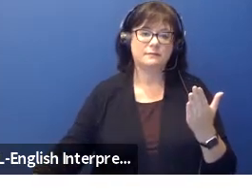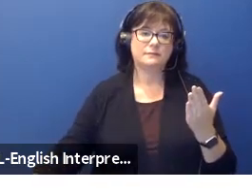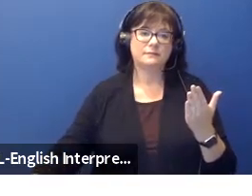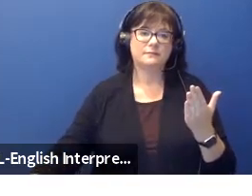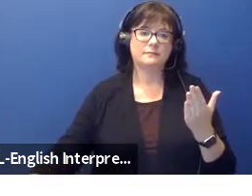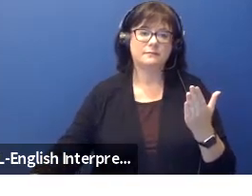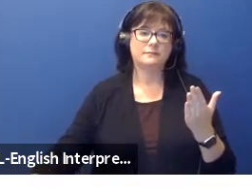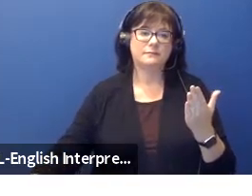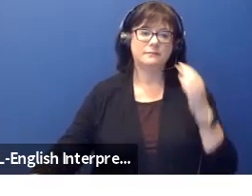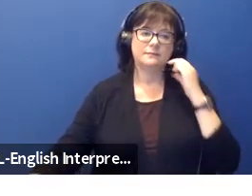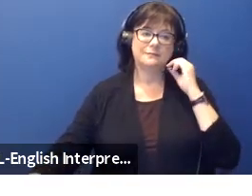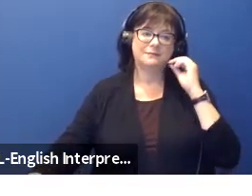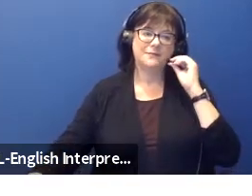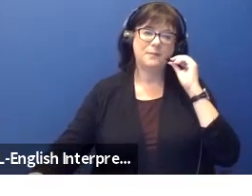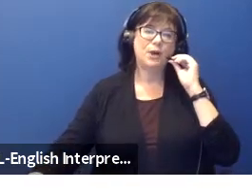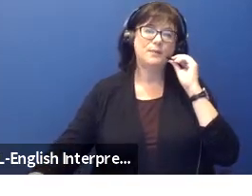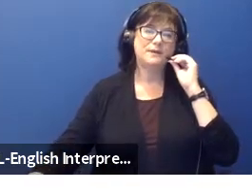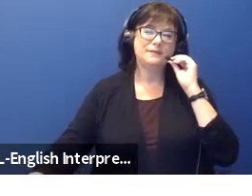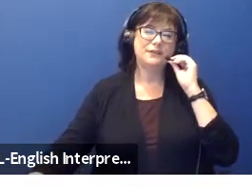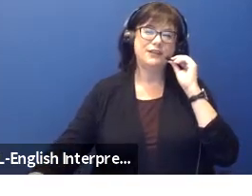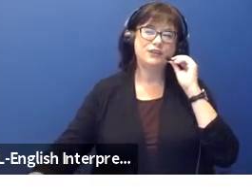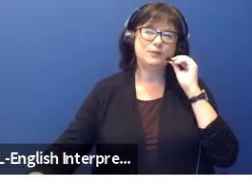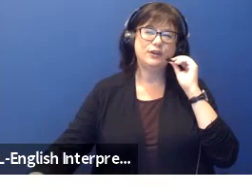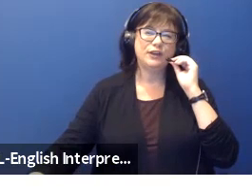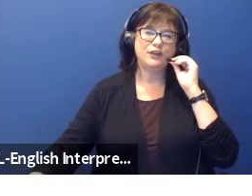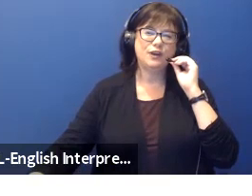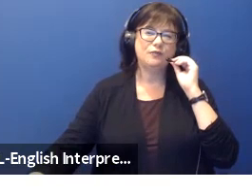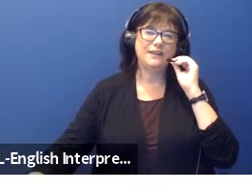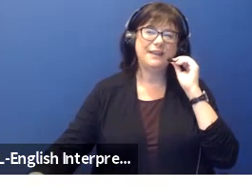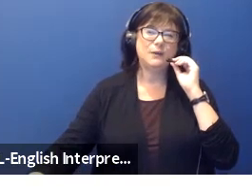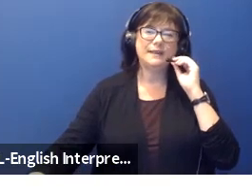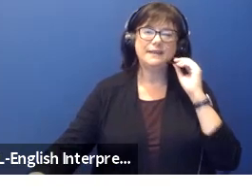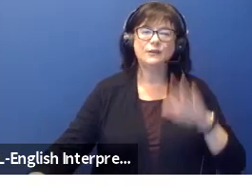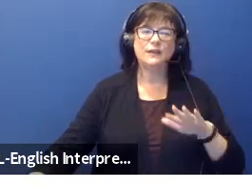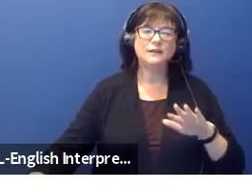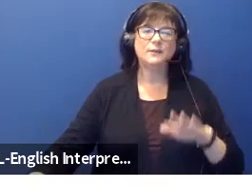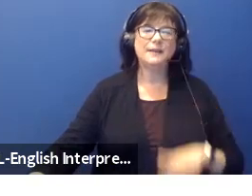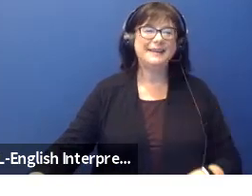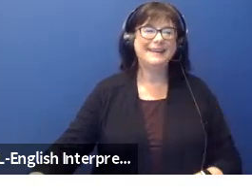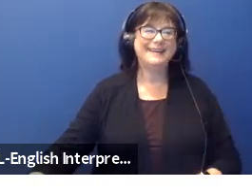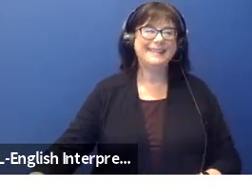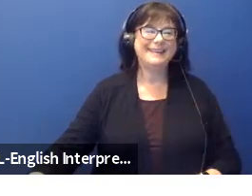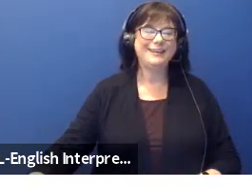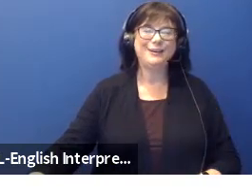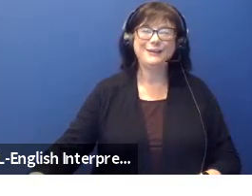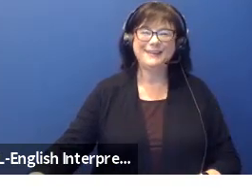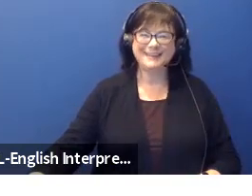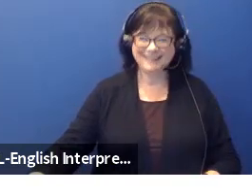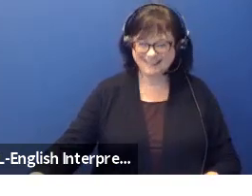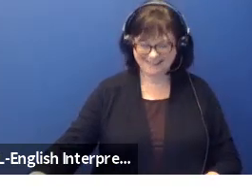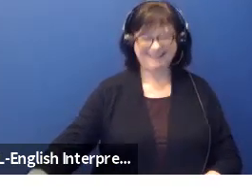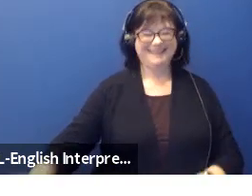data collection. So that's an example of an internal process. For the interpreter, can you not read it that quickly? Slow down a little bit.